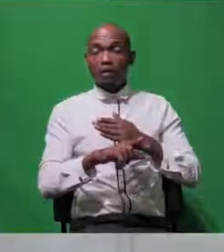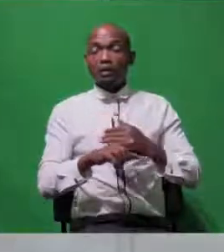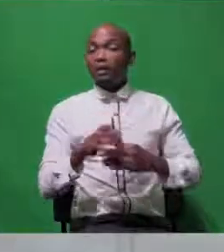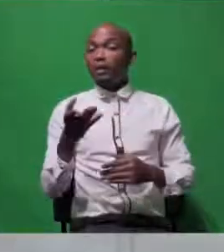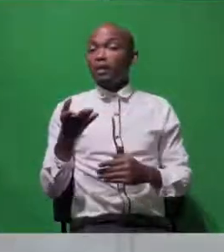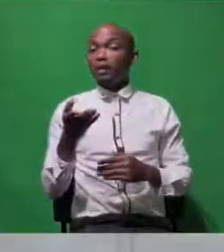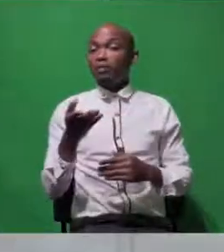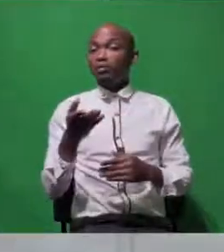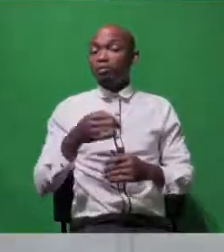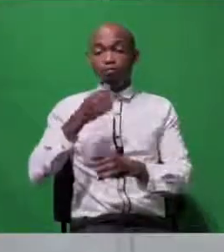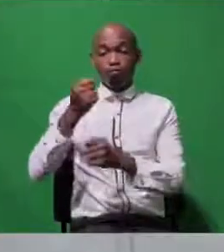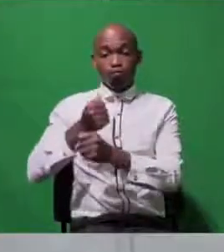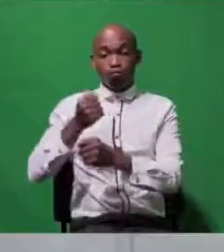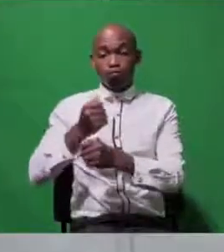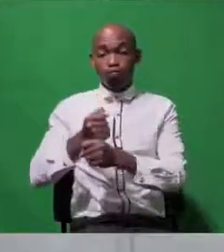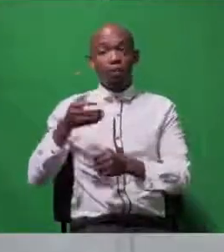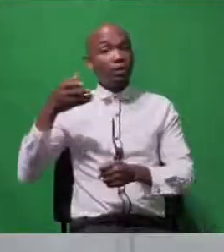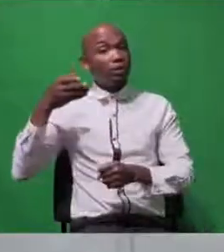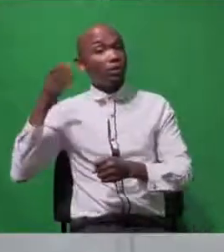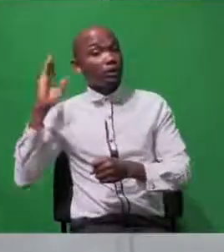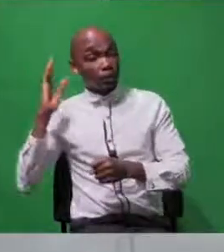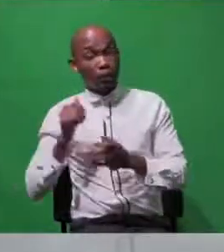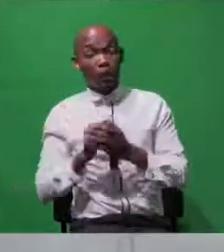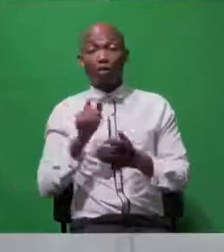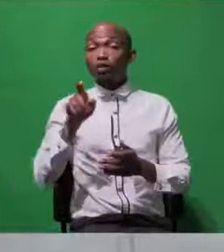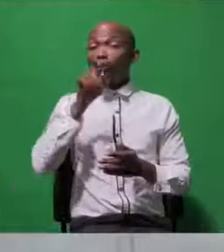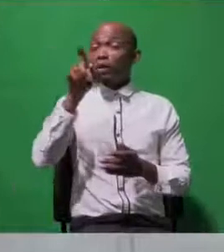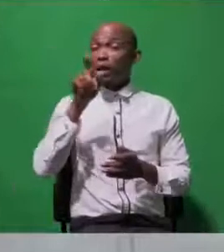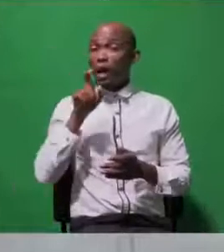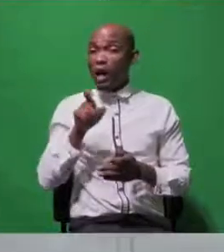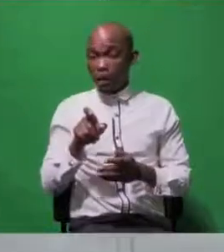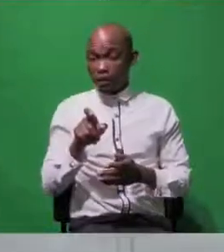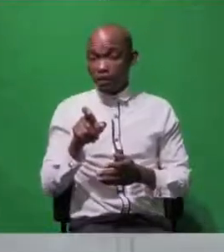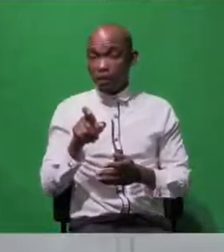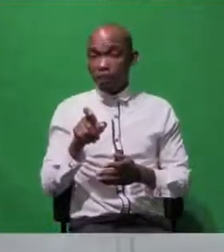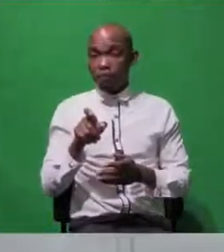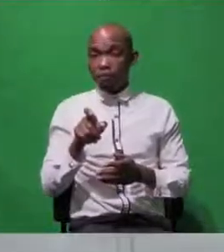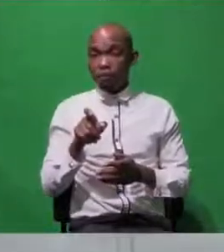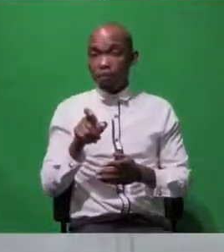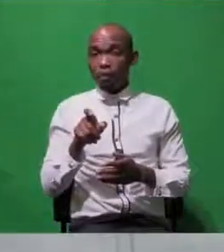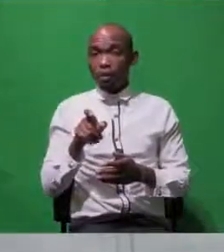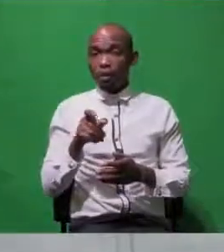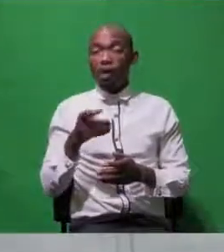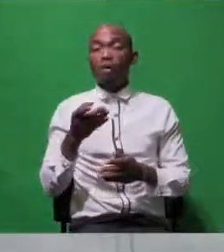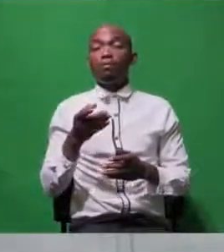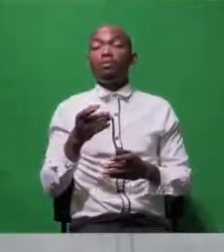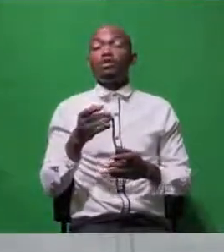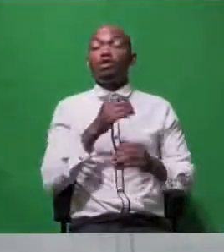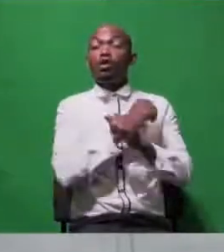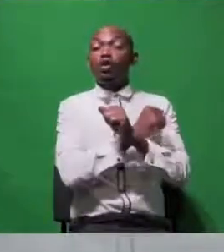era. So if we are asked about colonial social services, we can